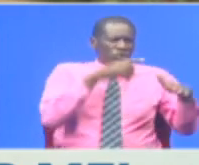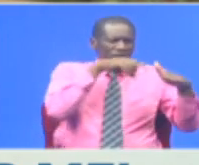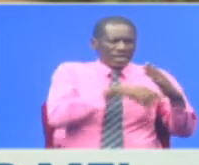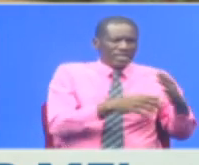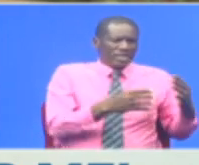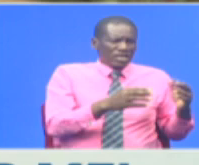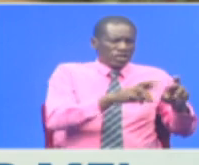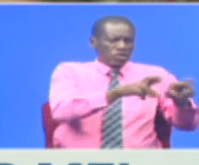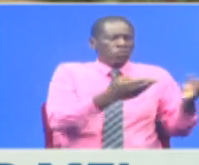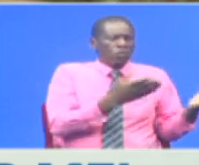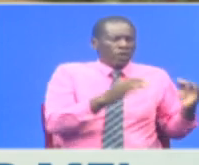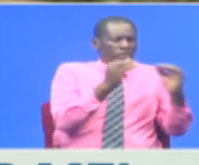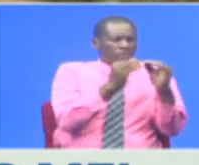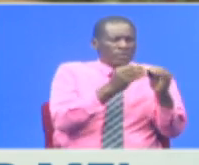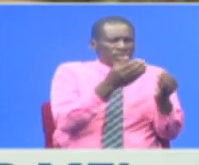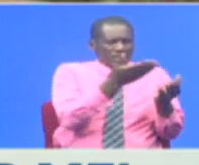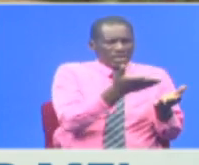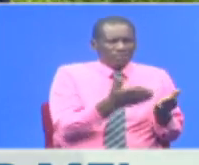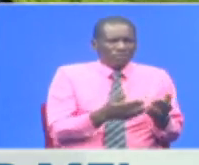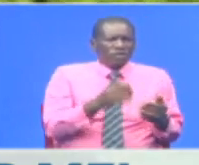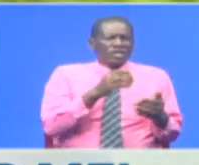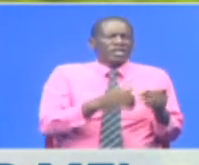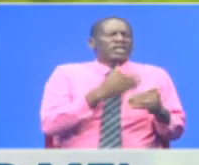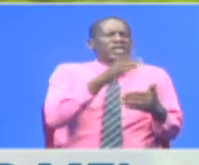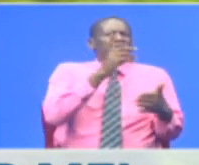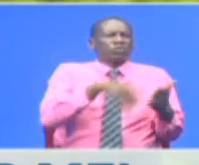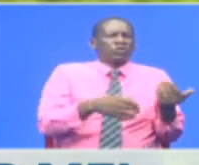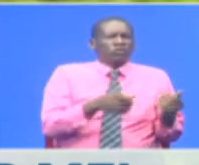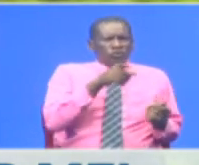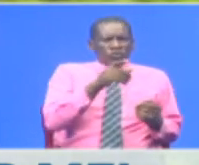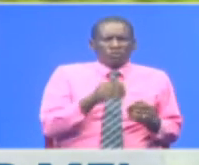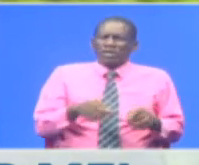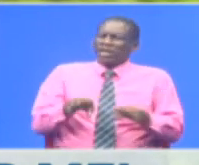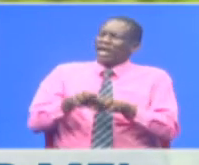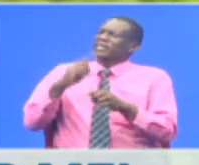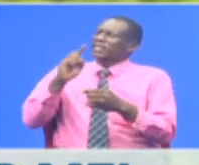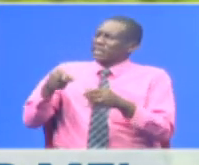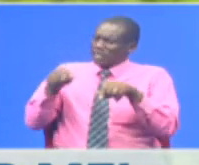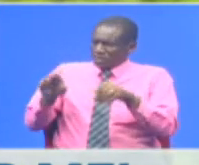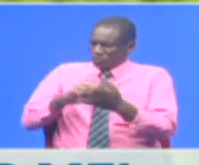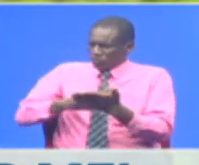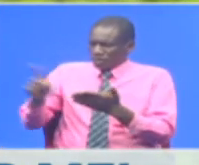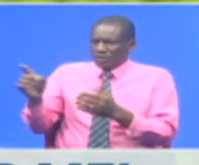that particular room where this meeting will be. What is next for Jimmy Wanjigi? As I said earlier this week,